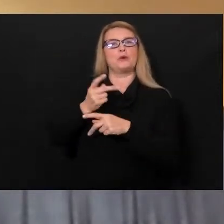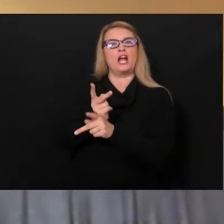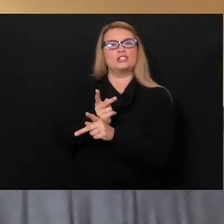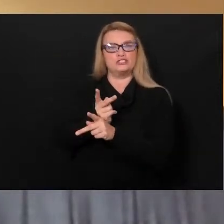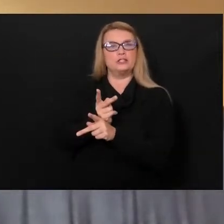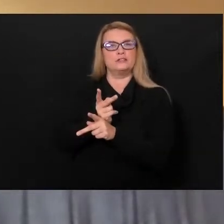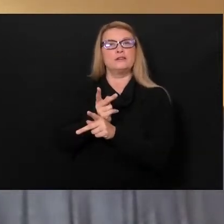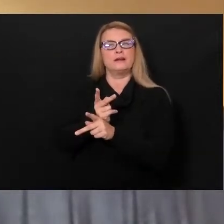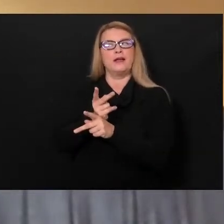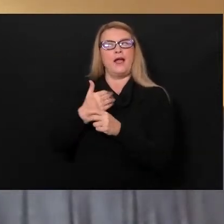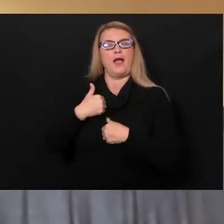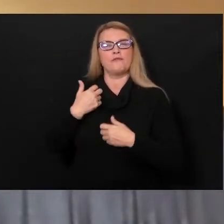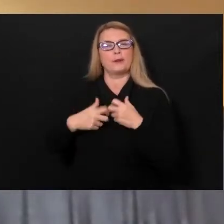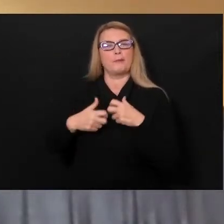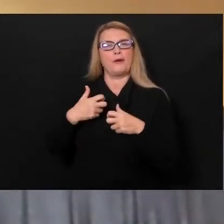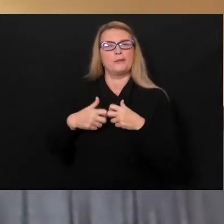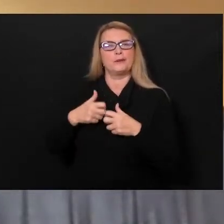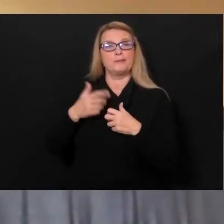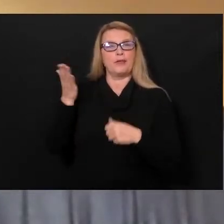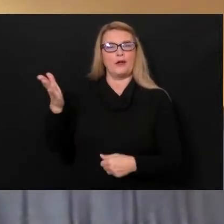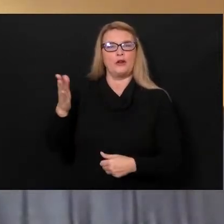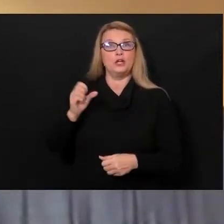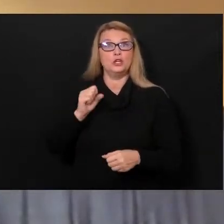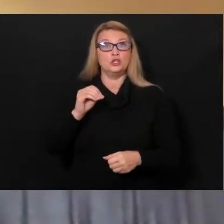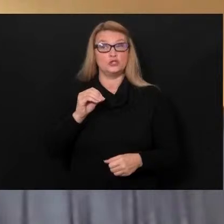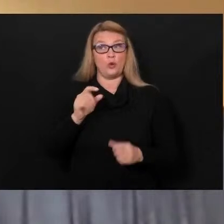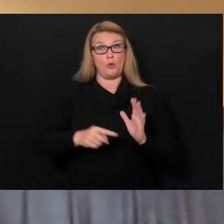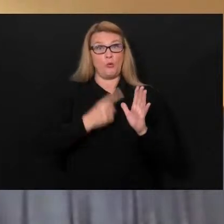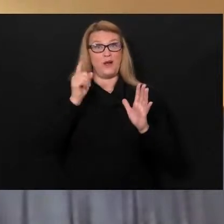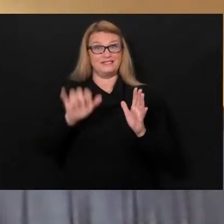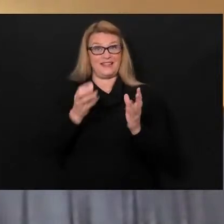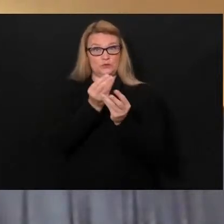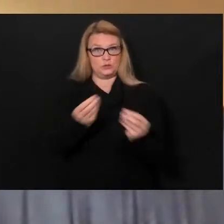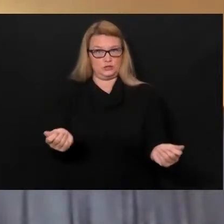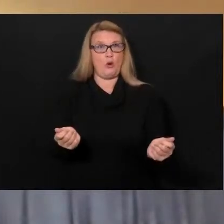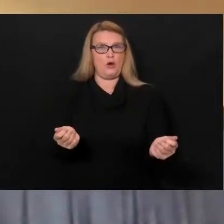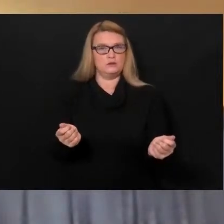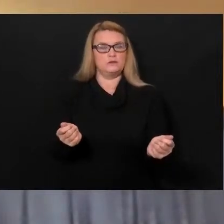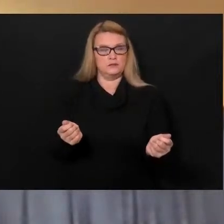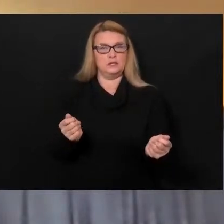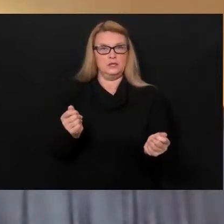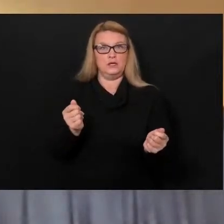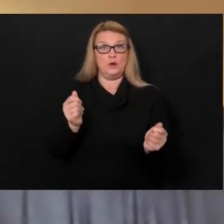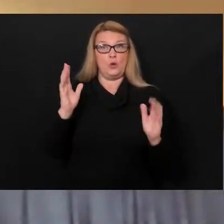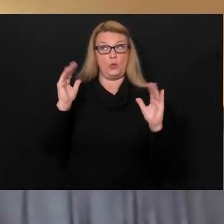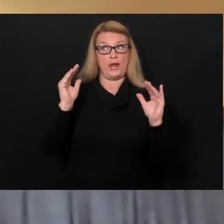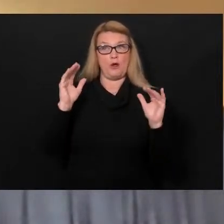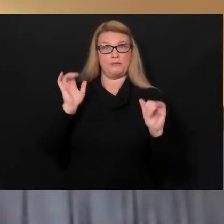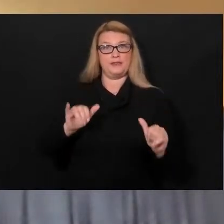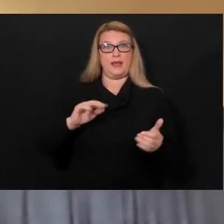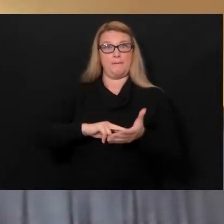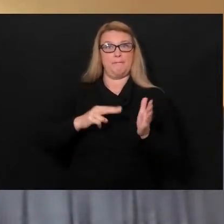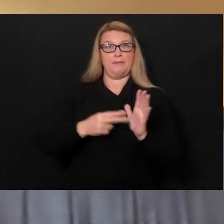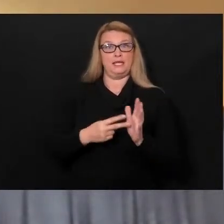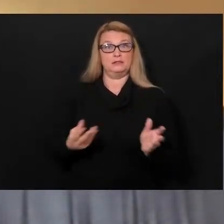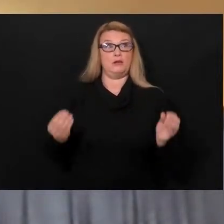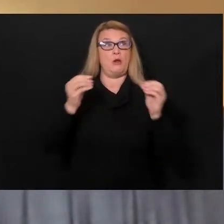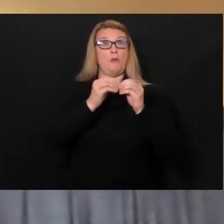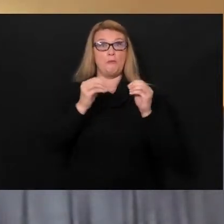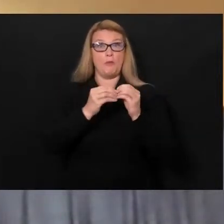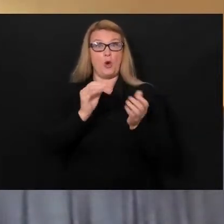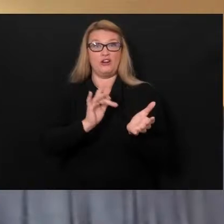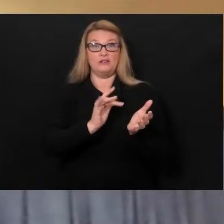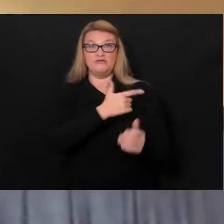And we very much hope that that production issue gets solved very quickly. and with other vaccines that are coming